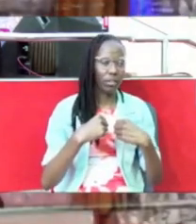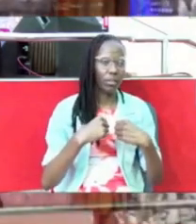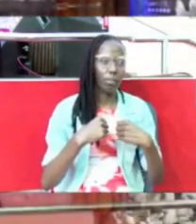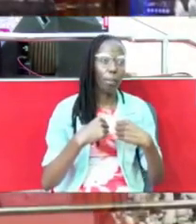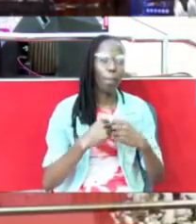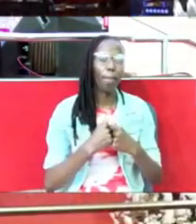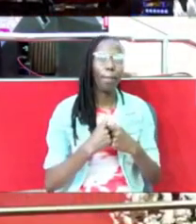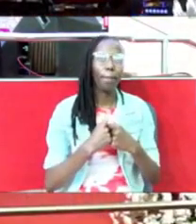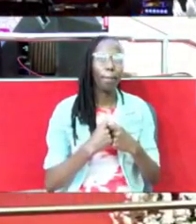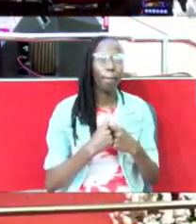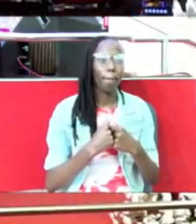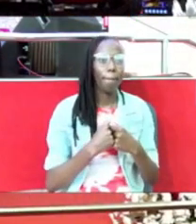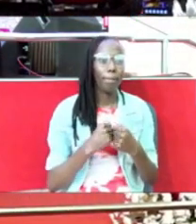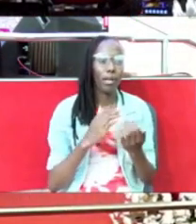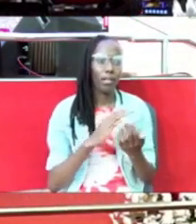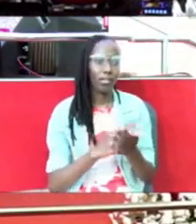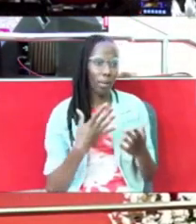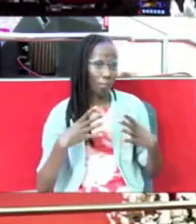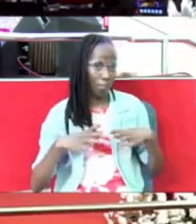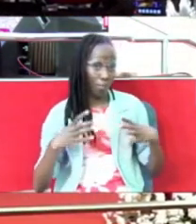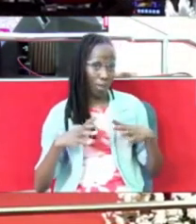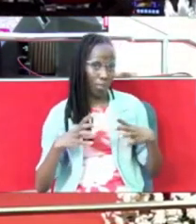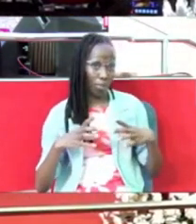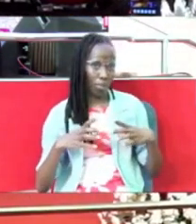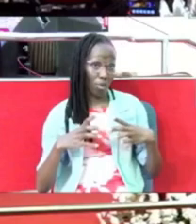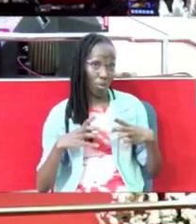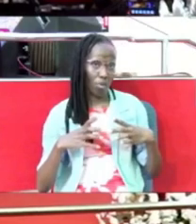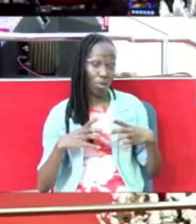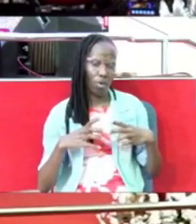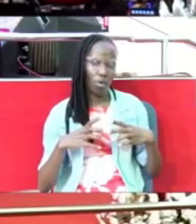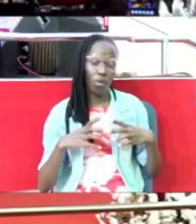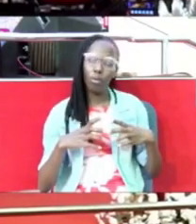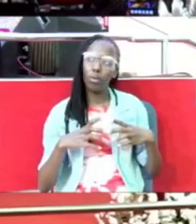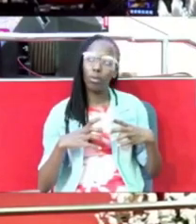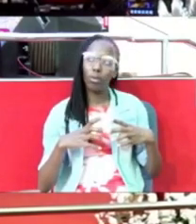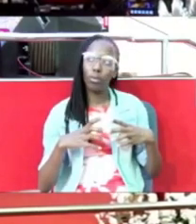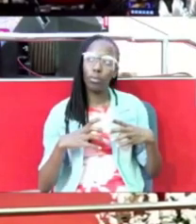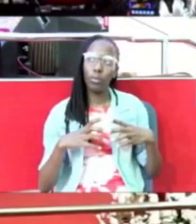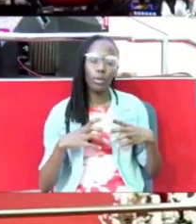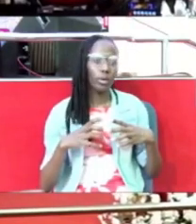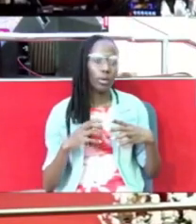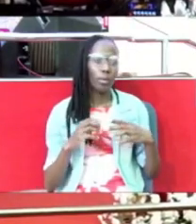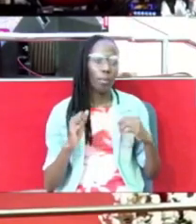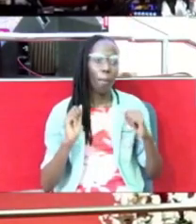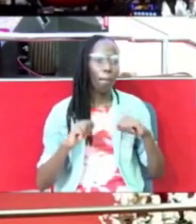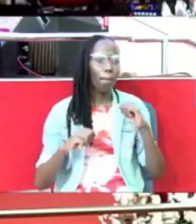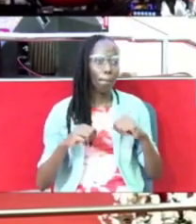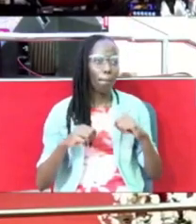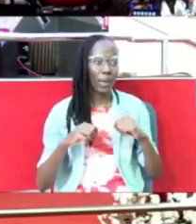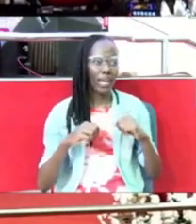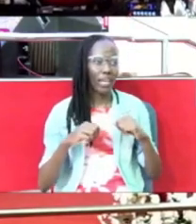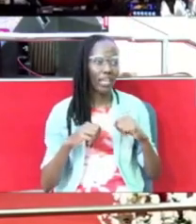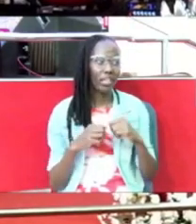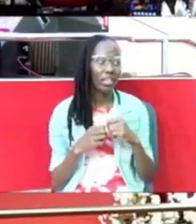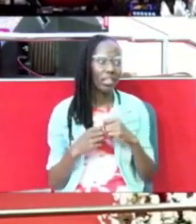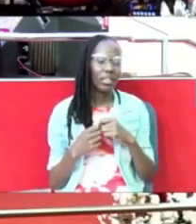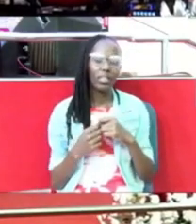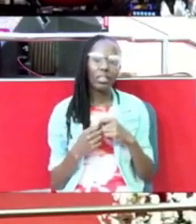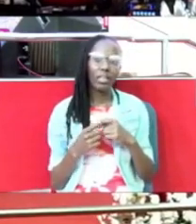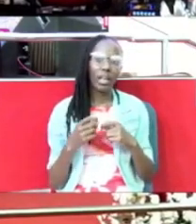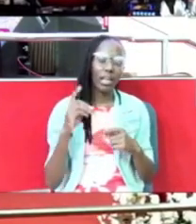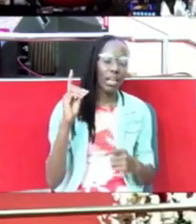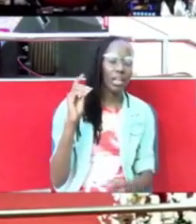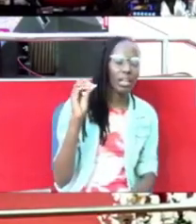kuchukua changamoto, some people might even after accepting the challenge, some people might doubt our capacity to accomplish.